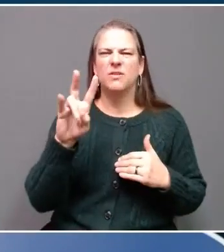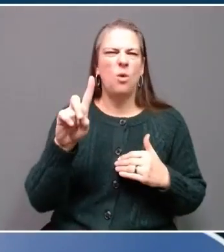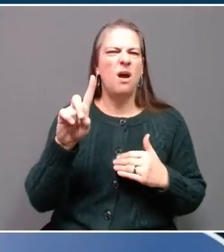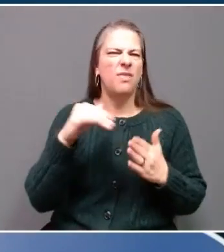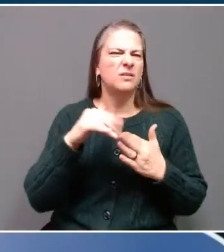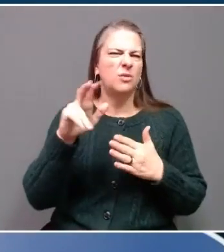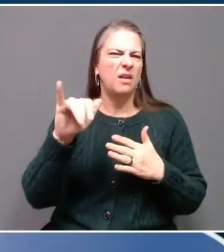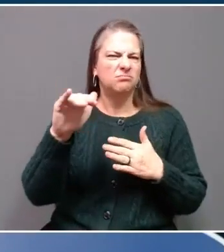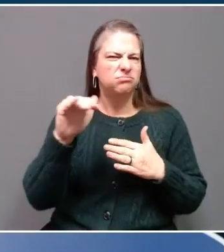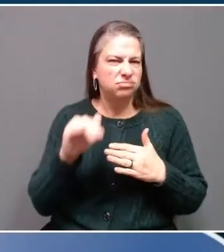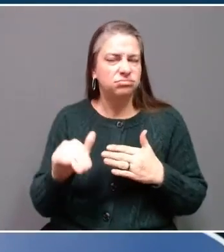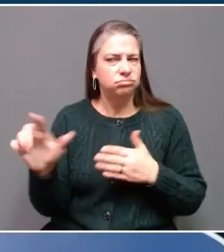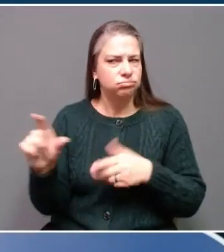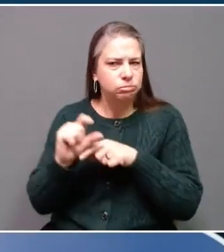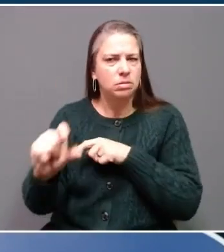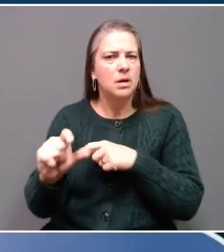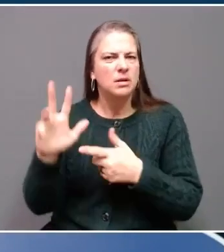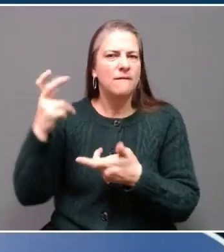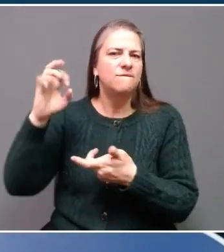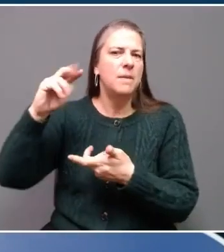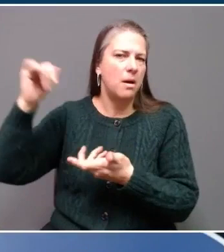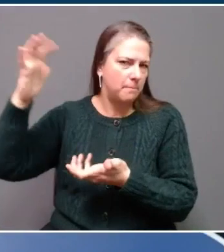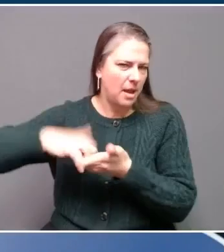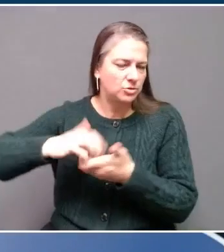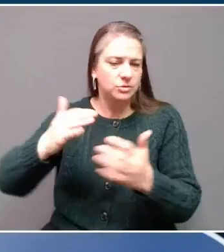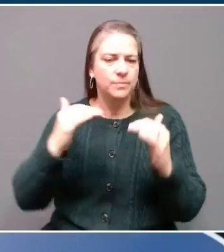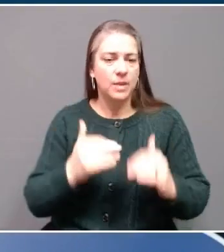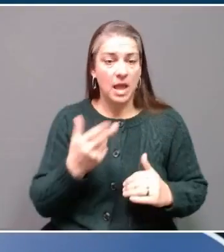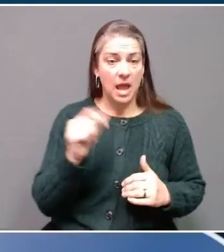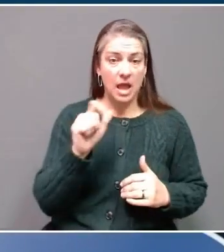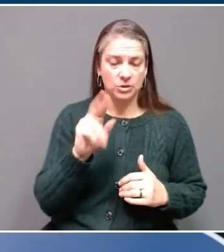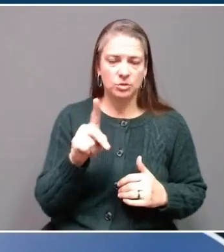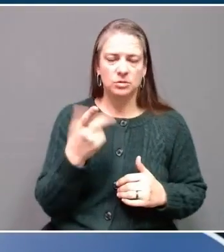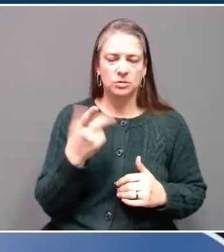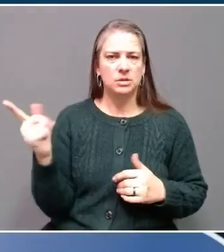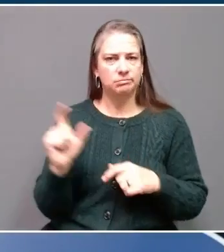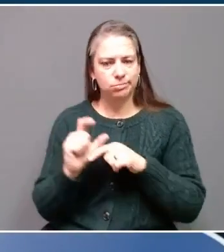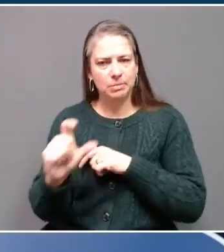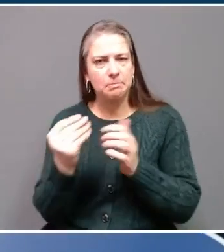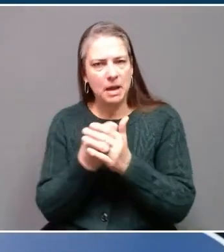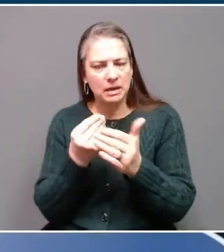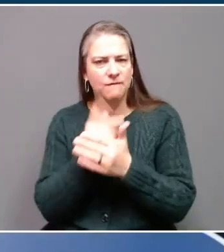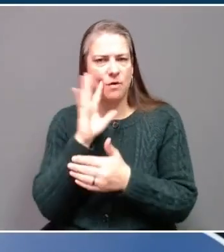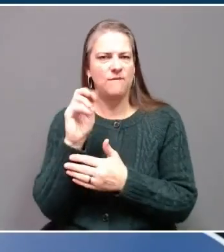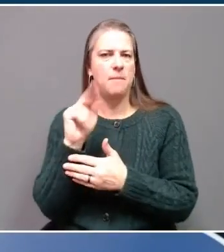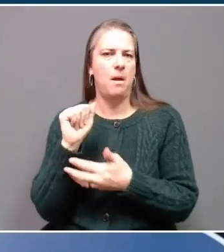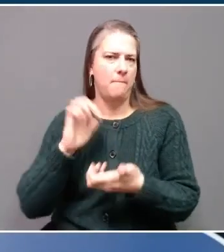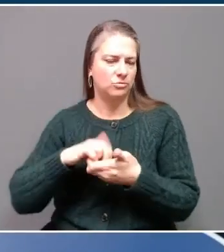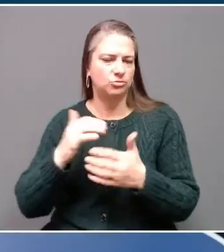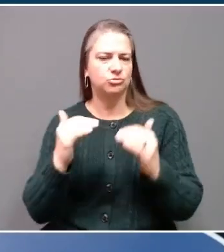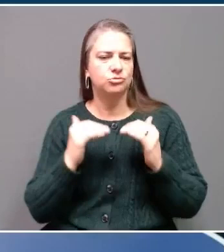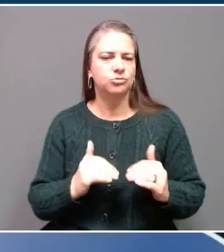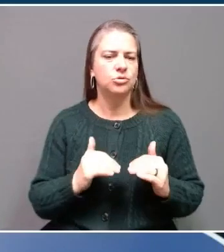$371,314 for a FEMA match. City of Hazard, $897,000 to fund a FEMA match. Owsley County Fiscal